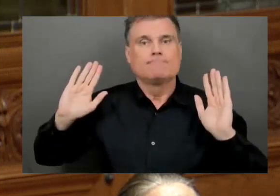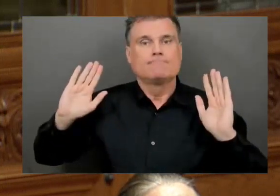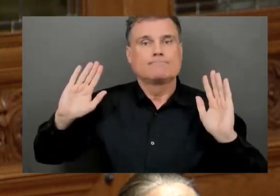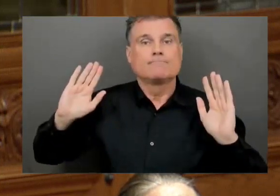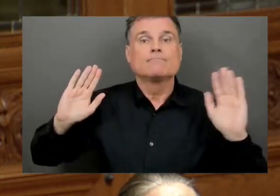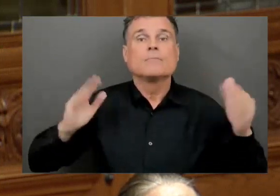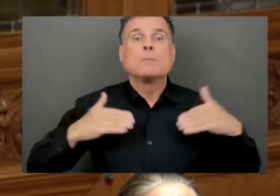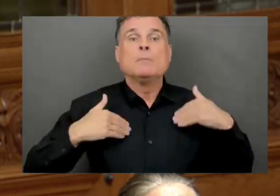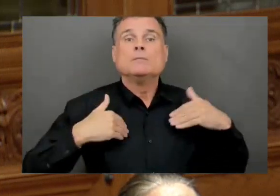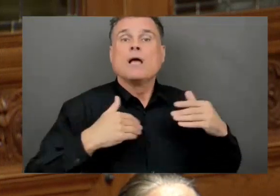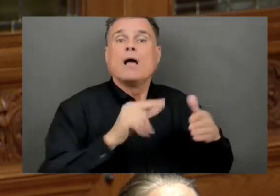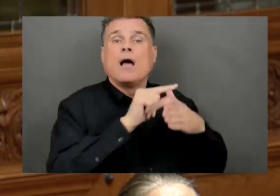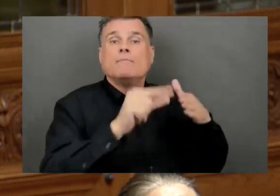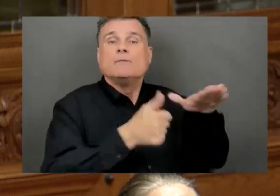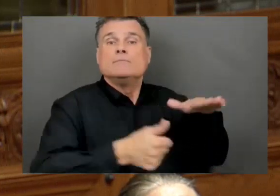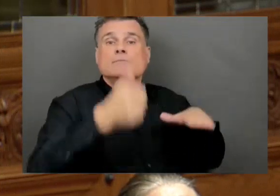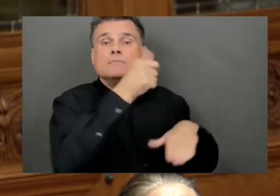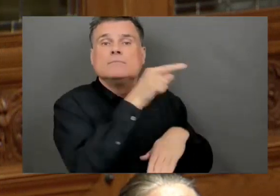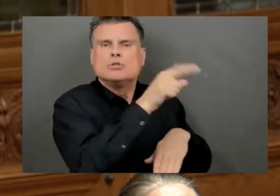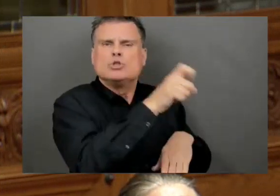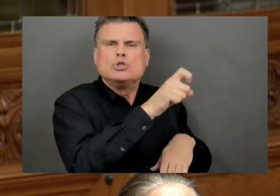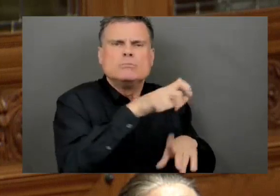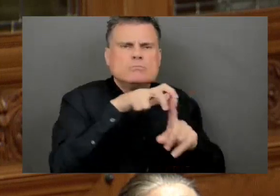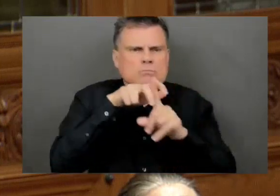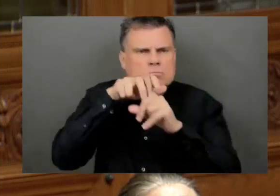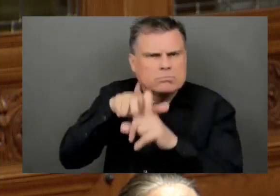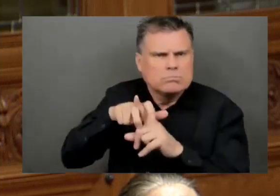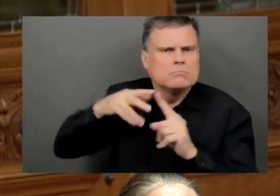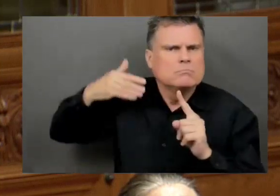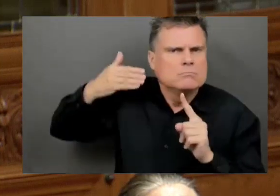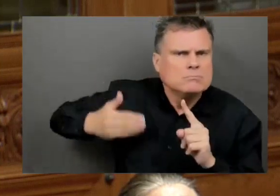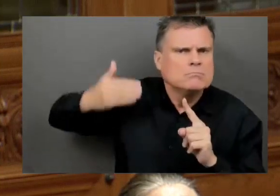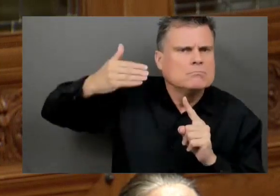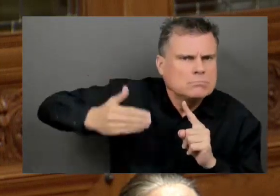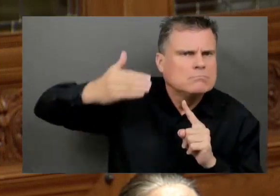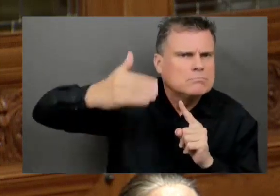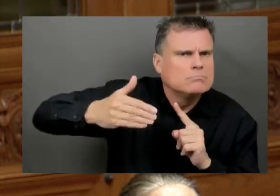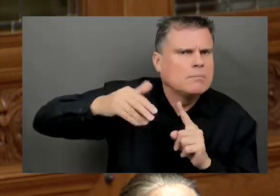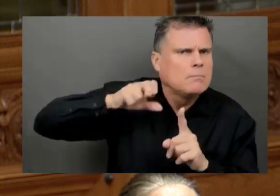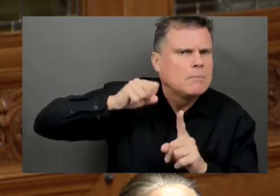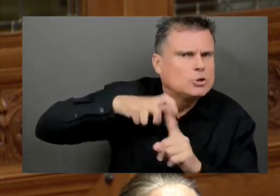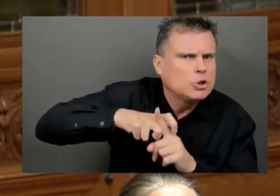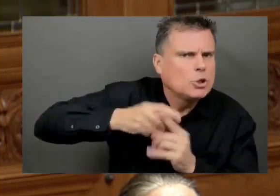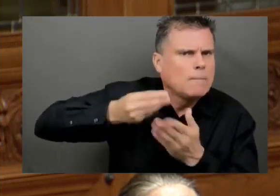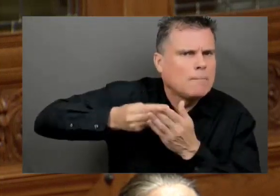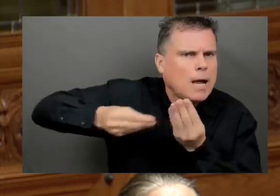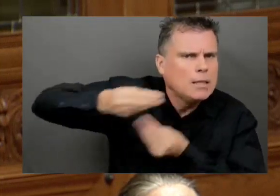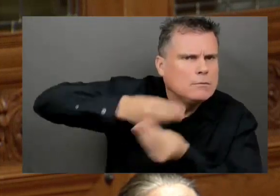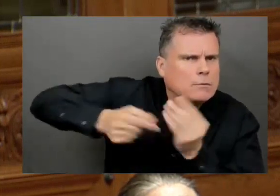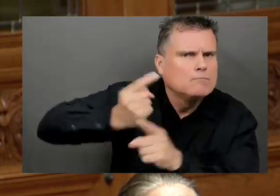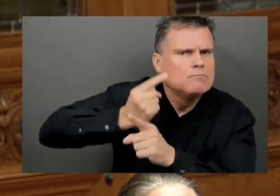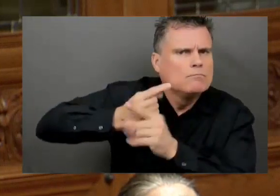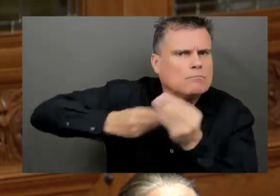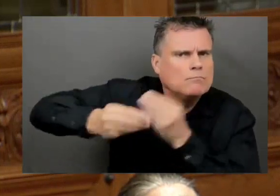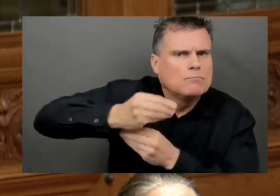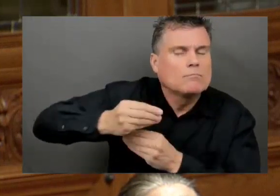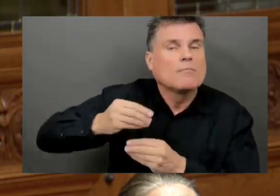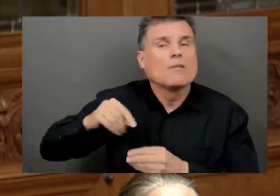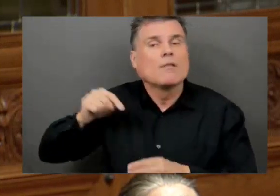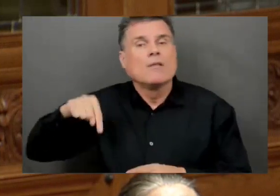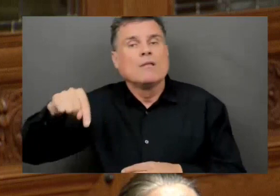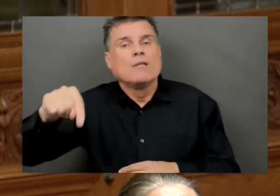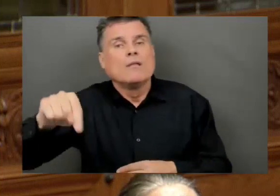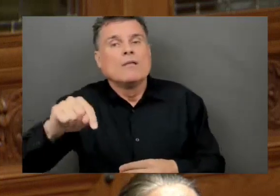opposition parties provided time and space for this government to prove that they were taking this issue seriously. But at every point, the government